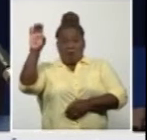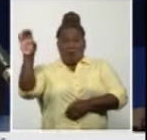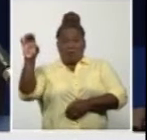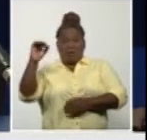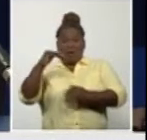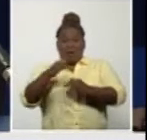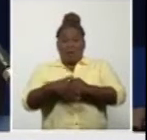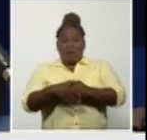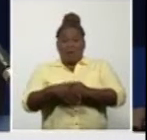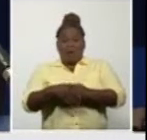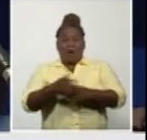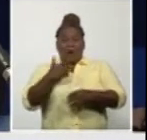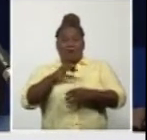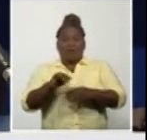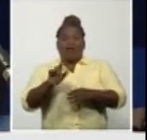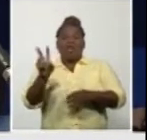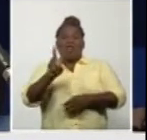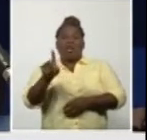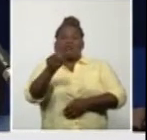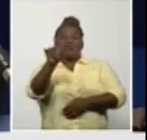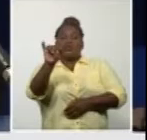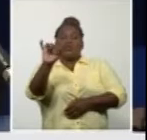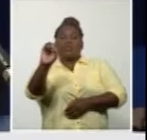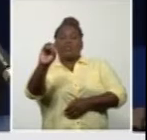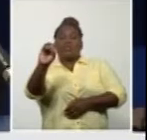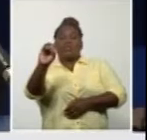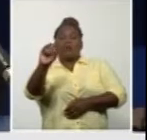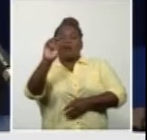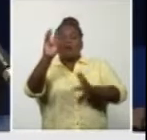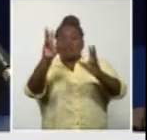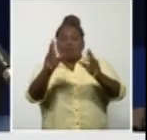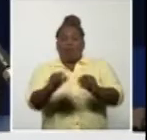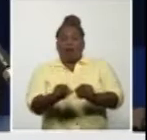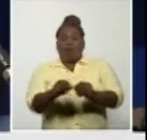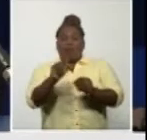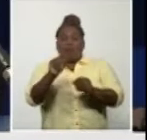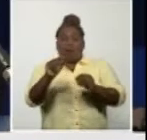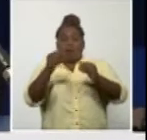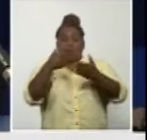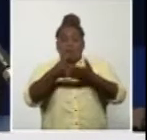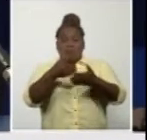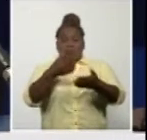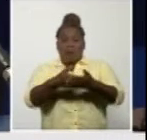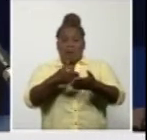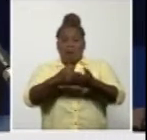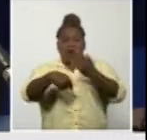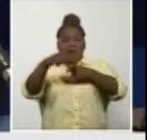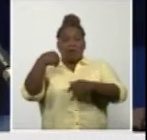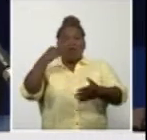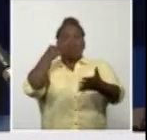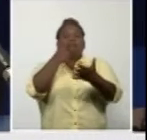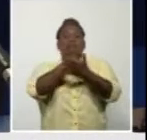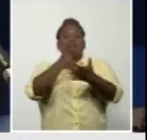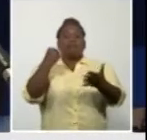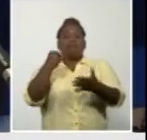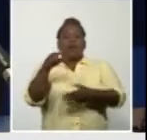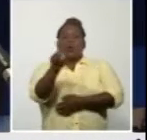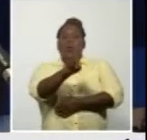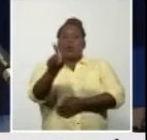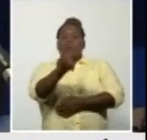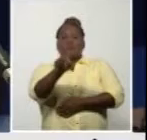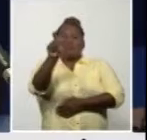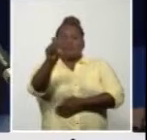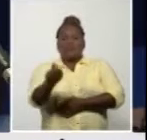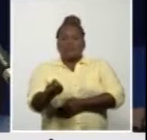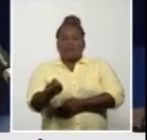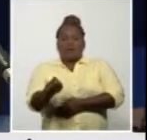Havana, 176. At Bella Clara, 161. And at the Amenjitas